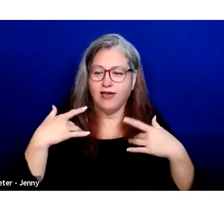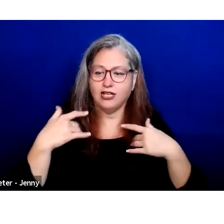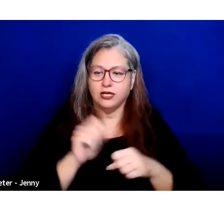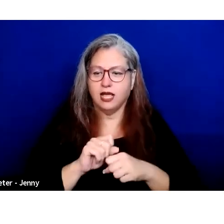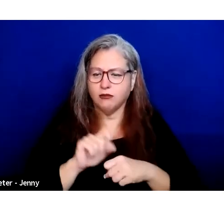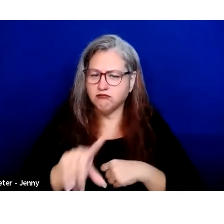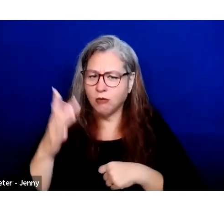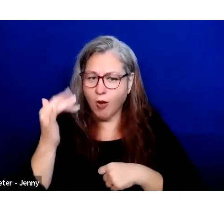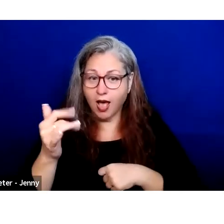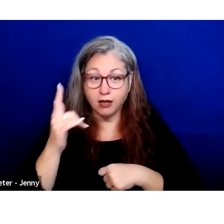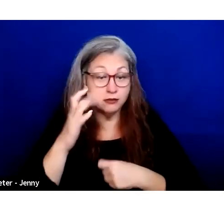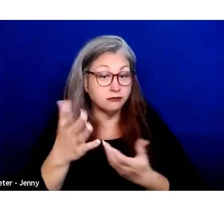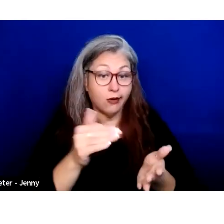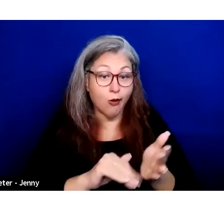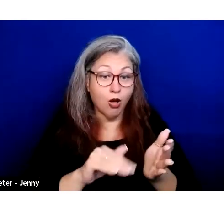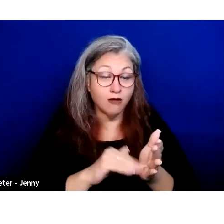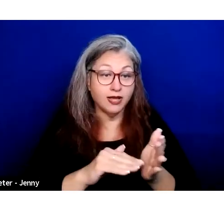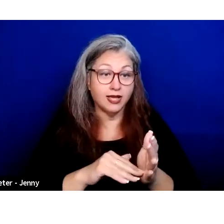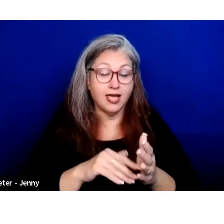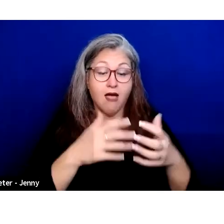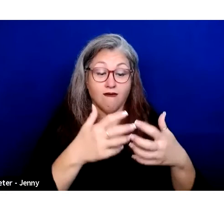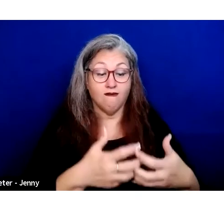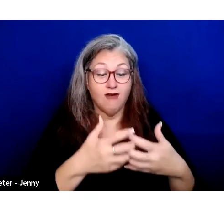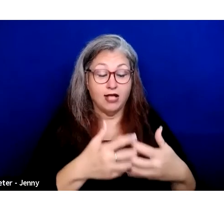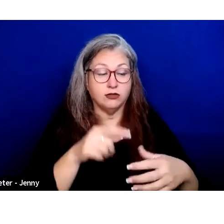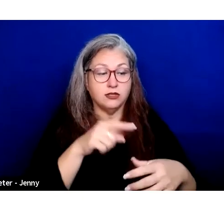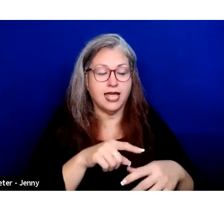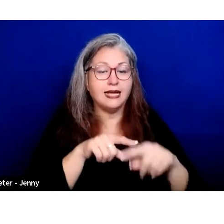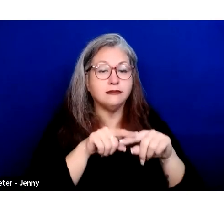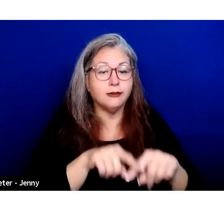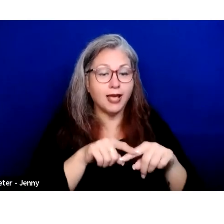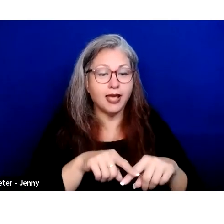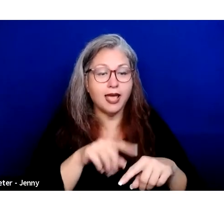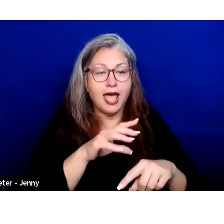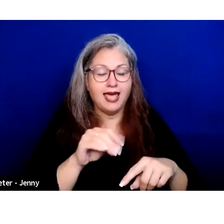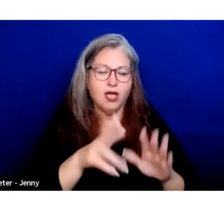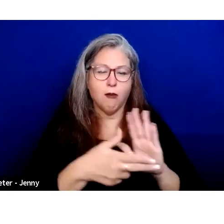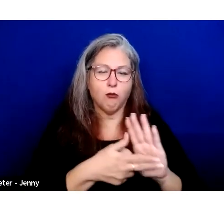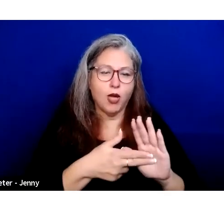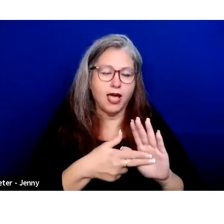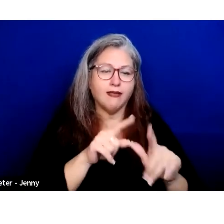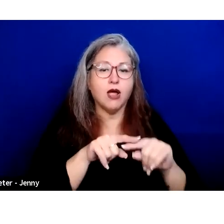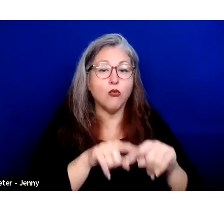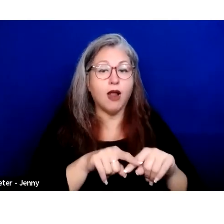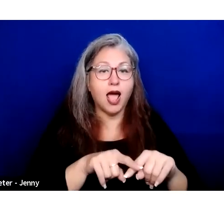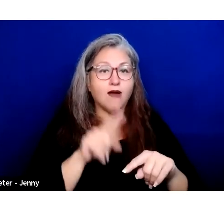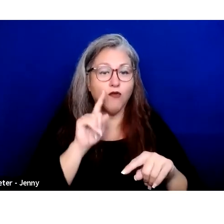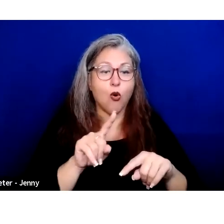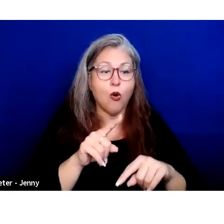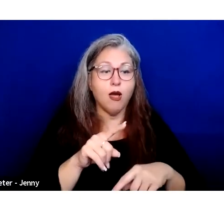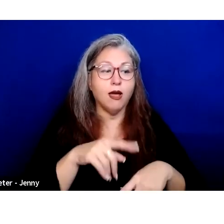that? Because oftentimes factories are counting on, and the brands that hire them are counting on migrants